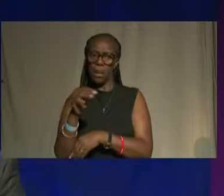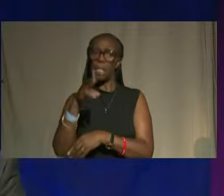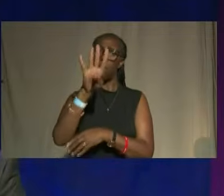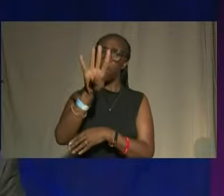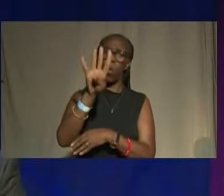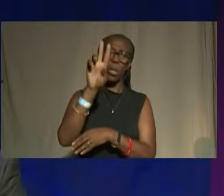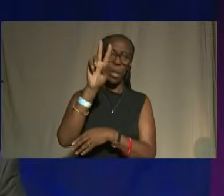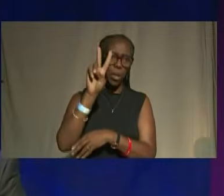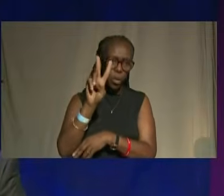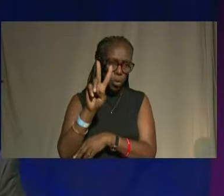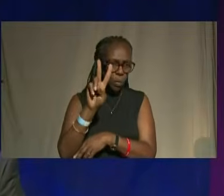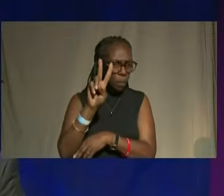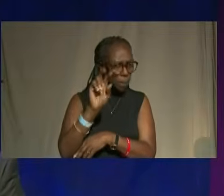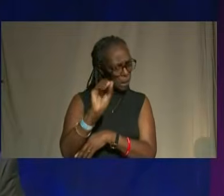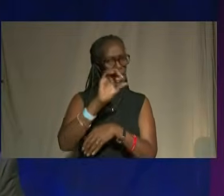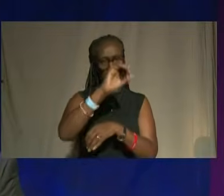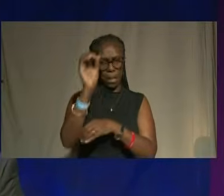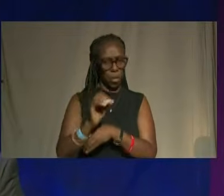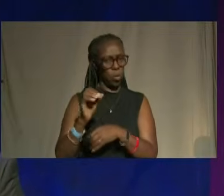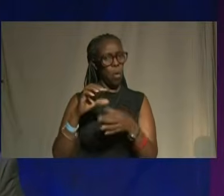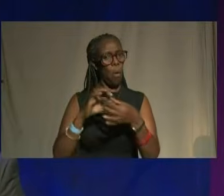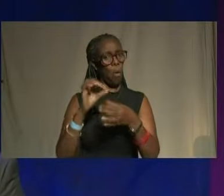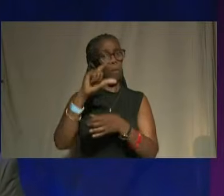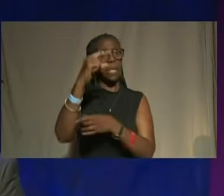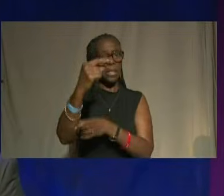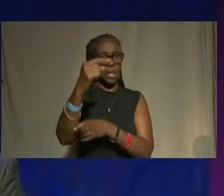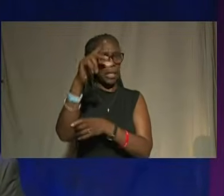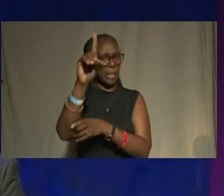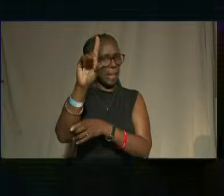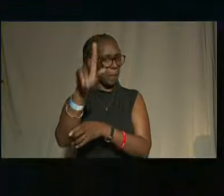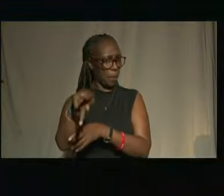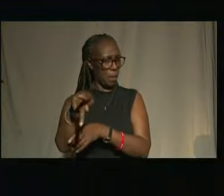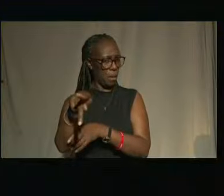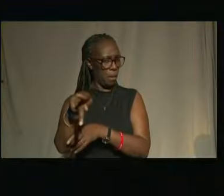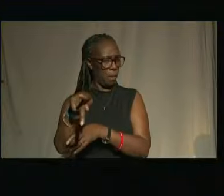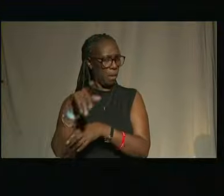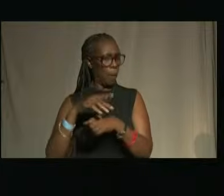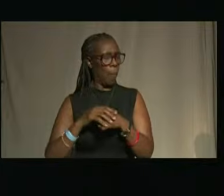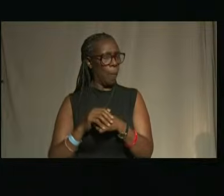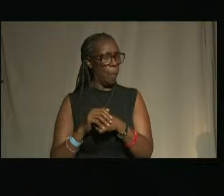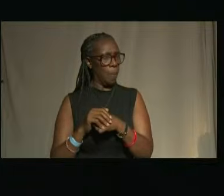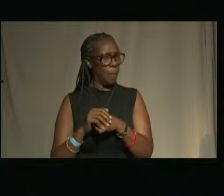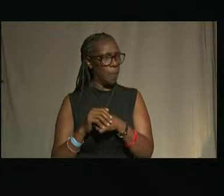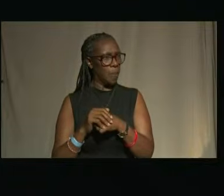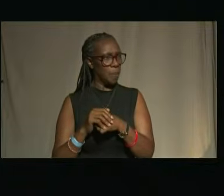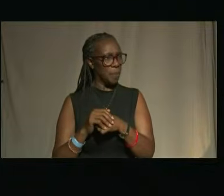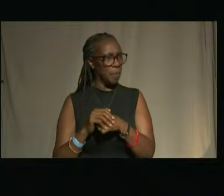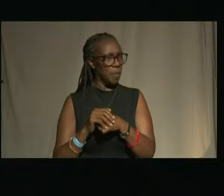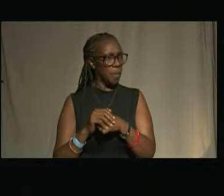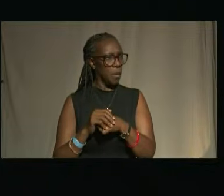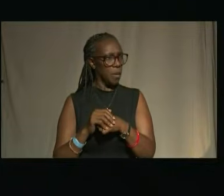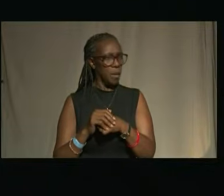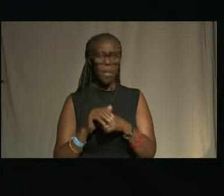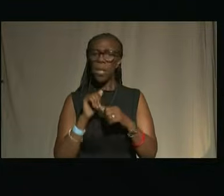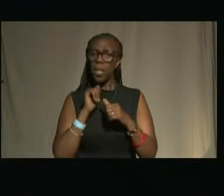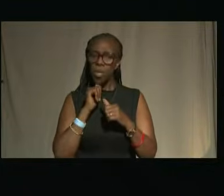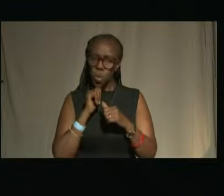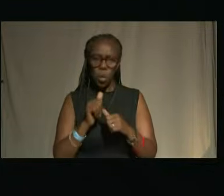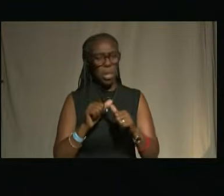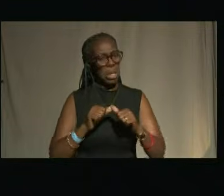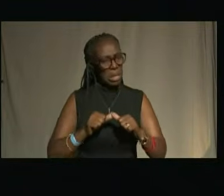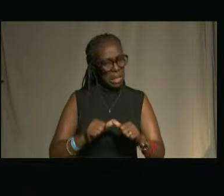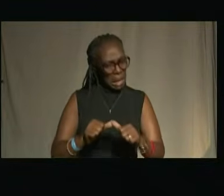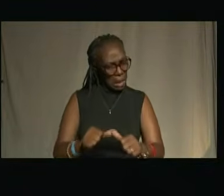to an already large pre-crisis public debt burden of more than 100% of GDP, leading to an unsustainable debt